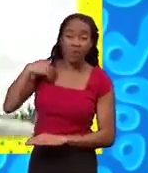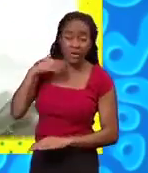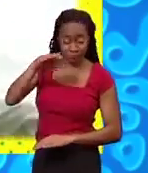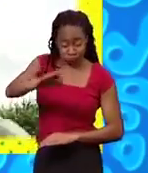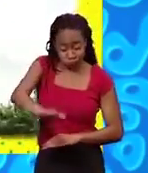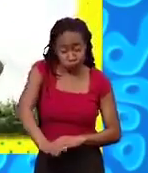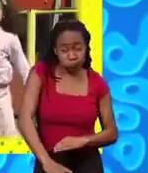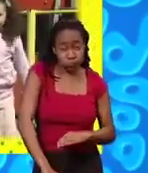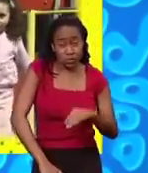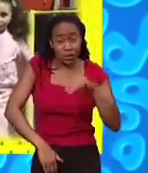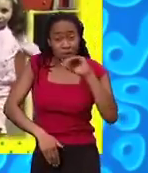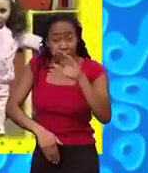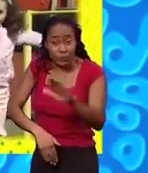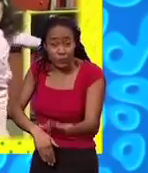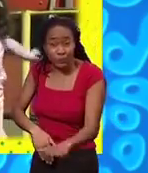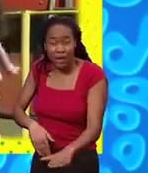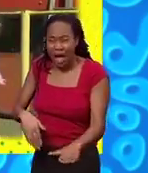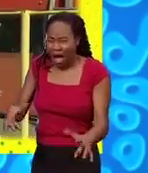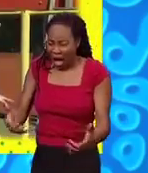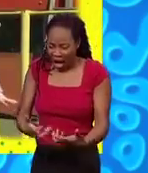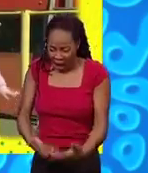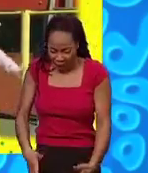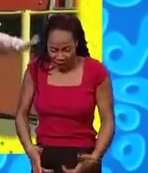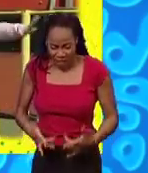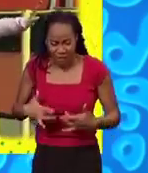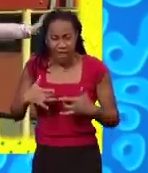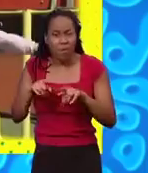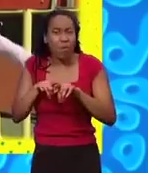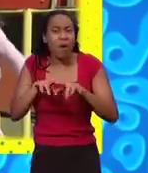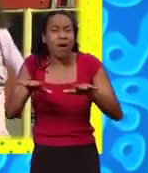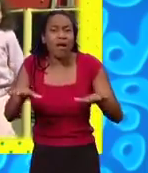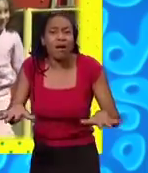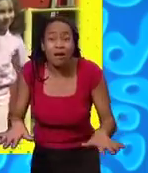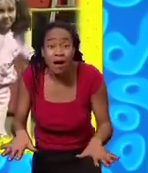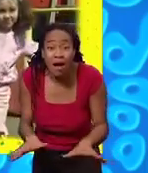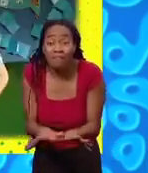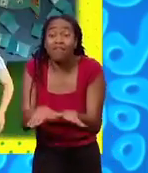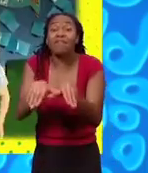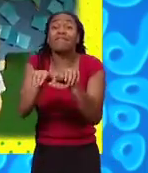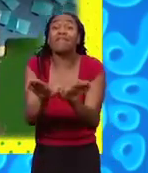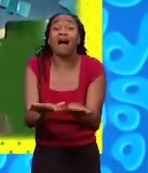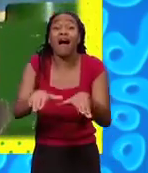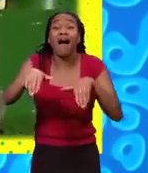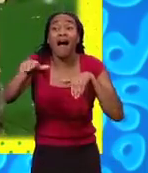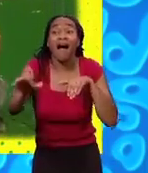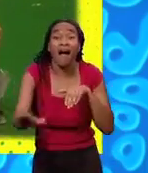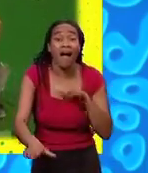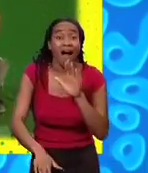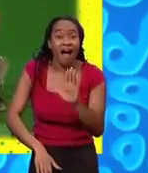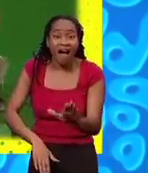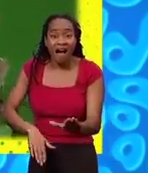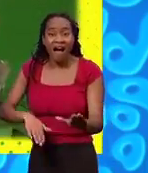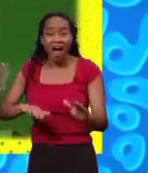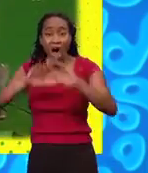Spacewalking, and this is how it feels to fly. The Earth looks